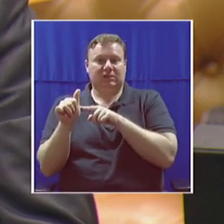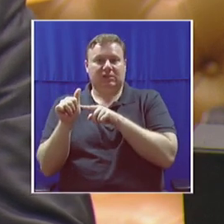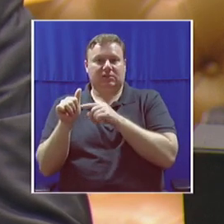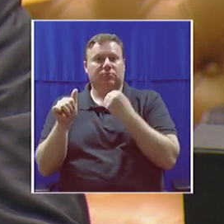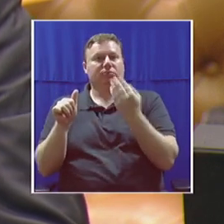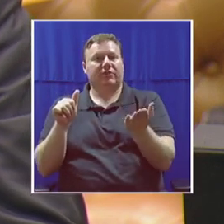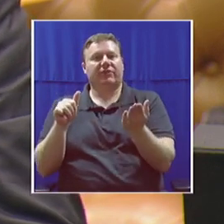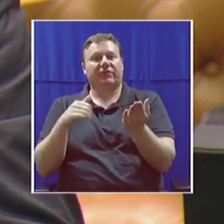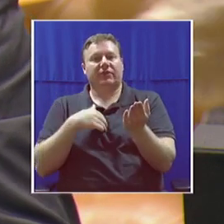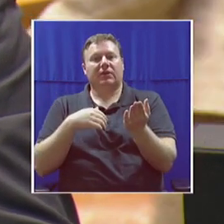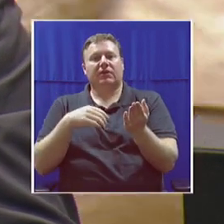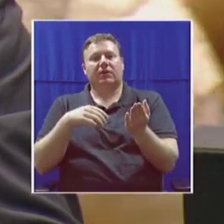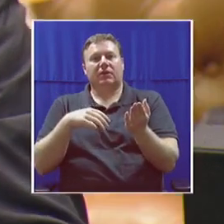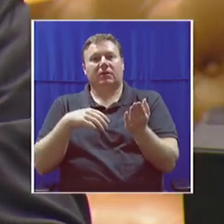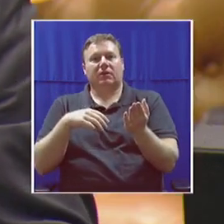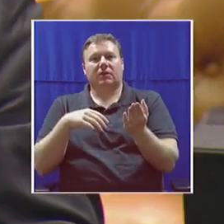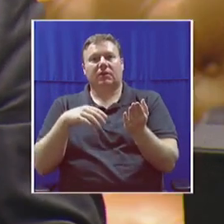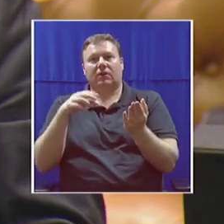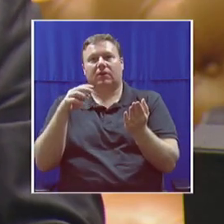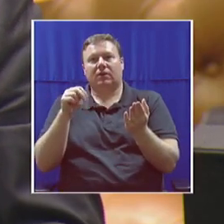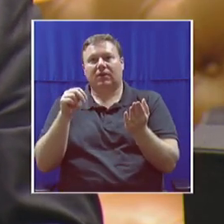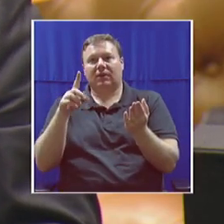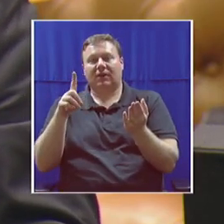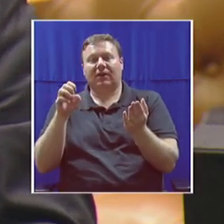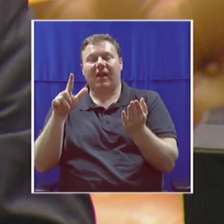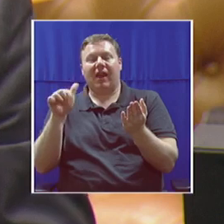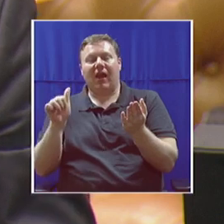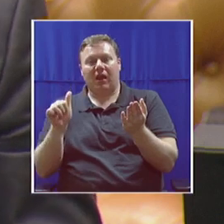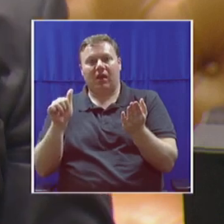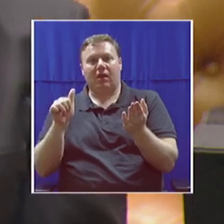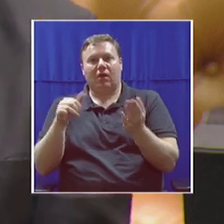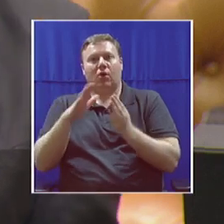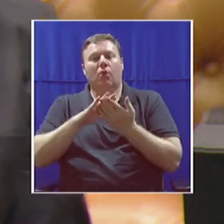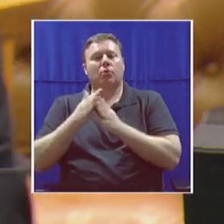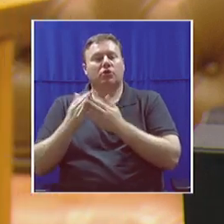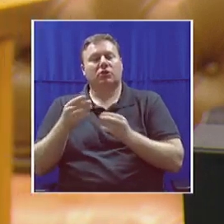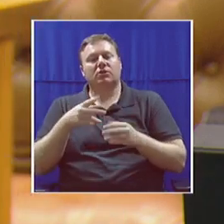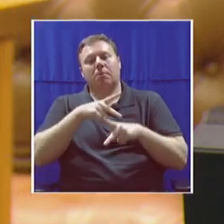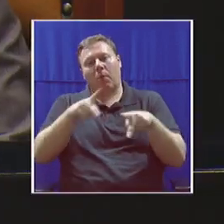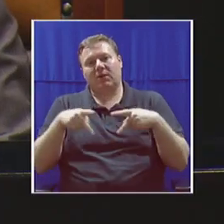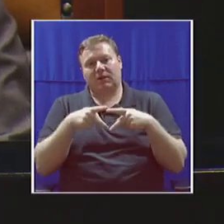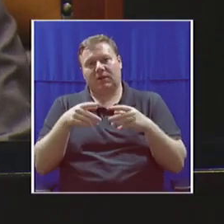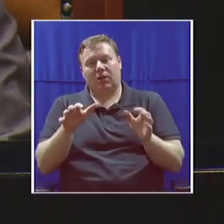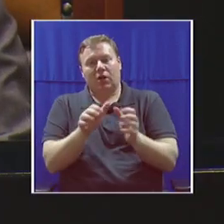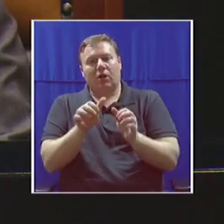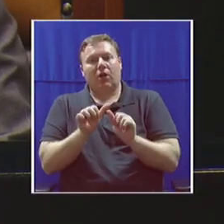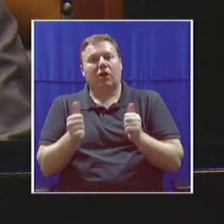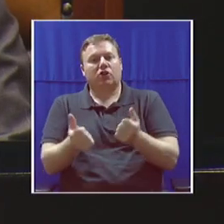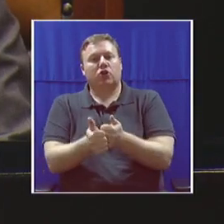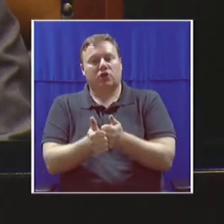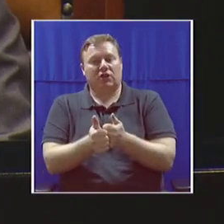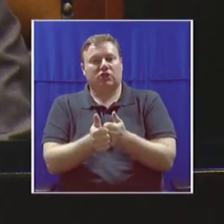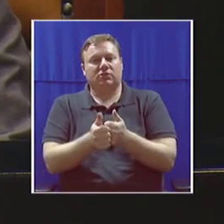Community Property association in the Eastern Cape I thank you honorable stain do you have a